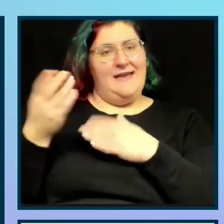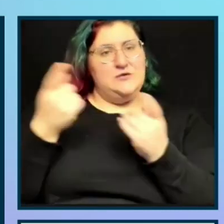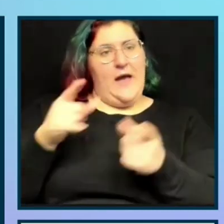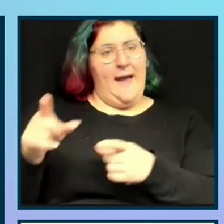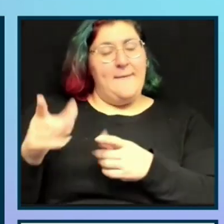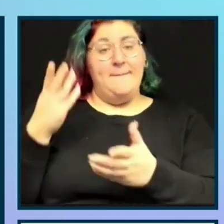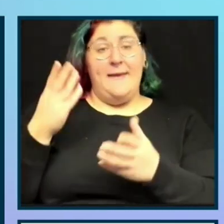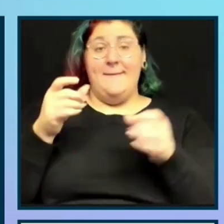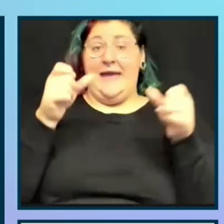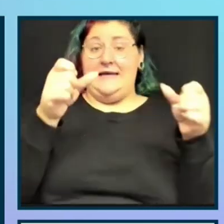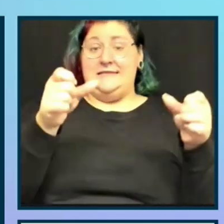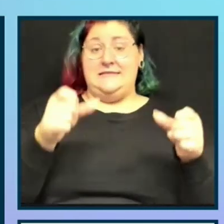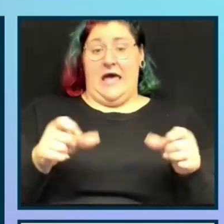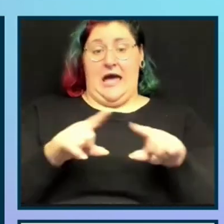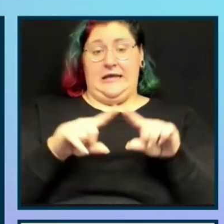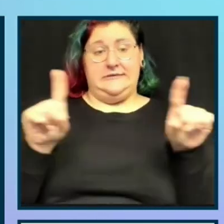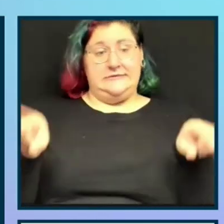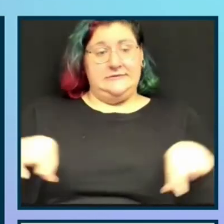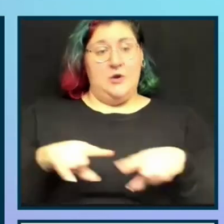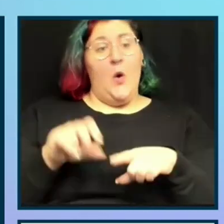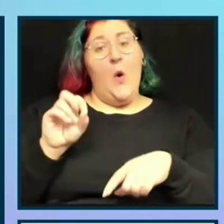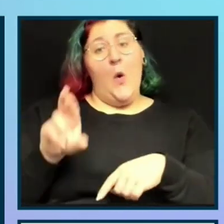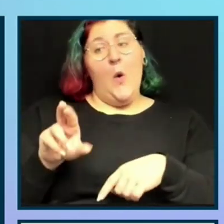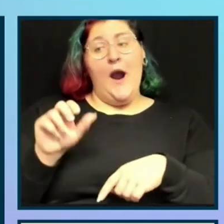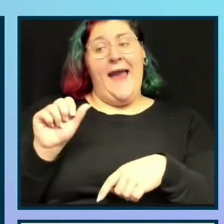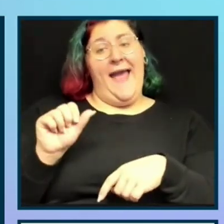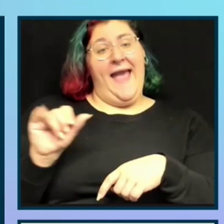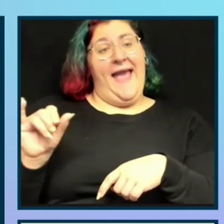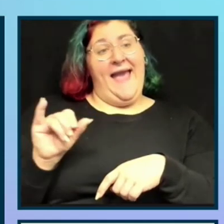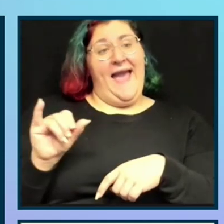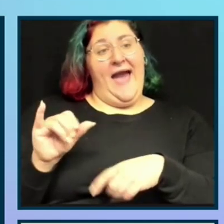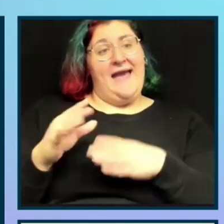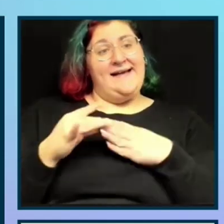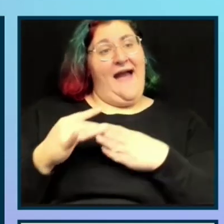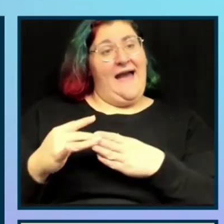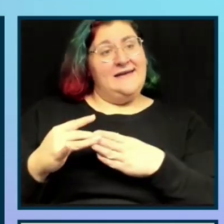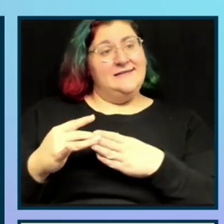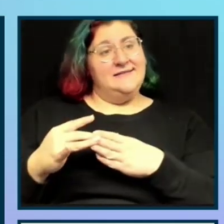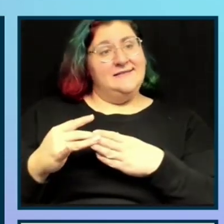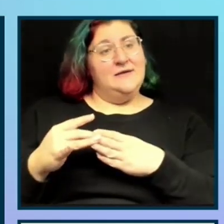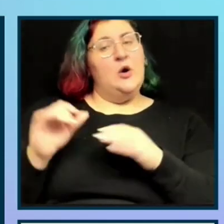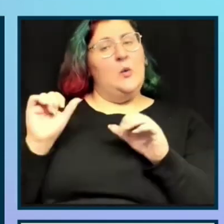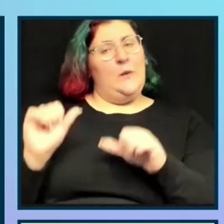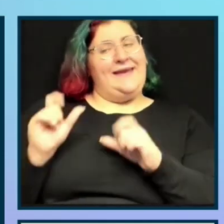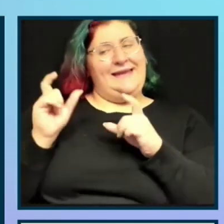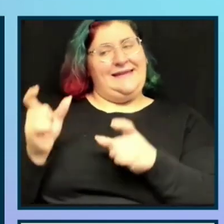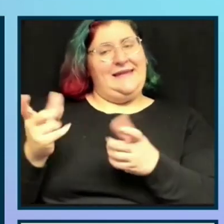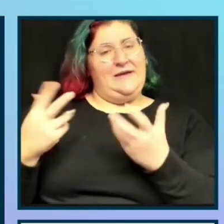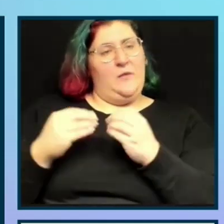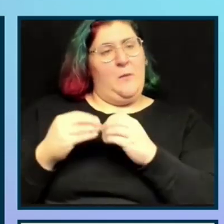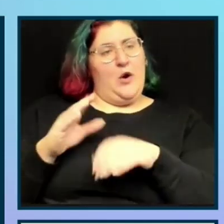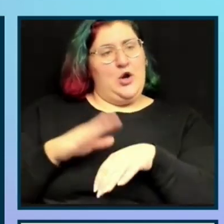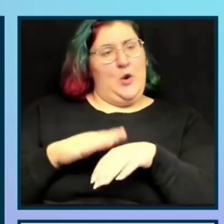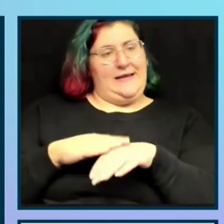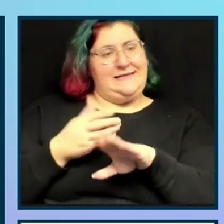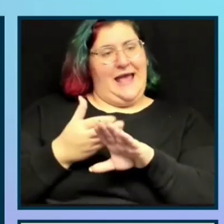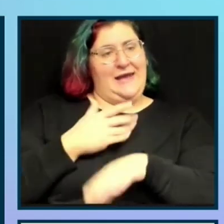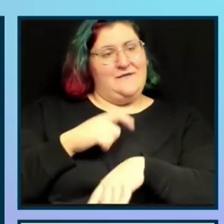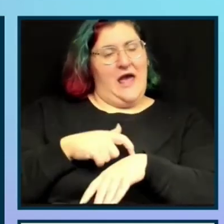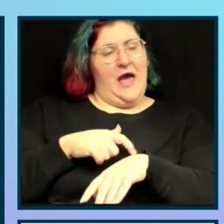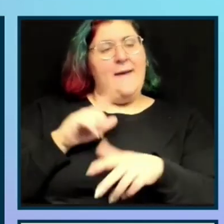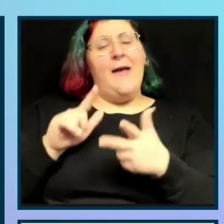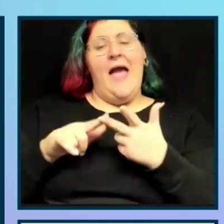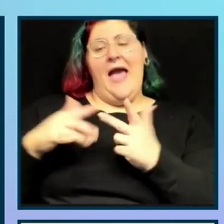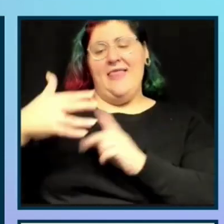AI guides that give a bit more notice ahead of time. And the space as a whole are systems